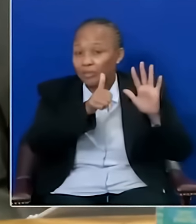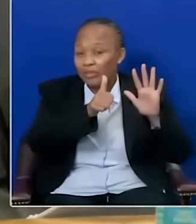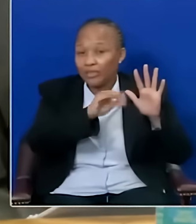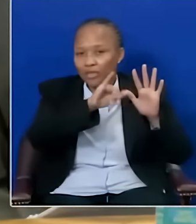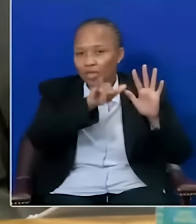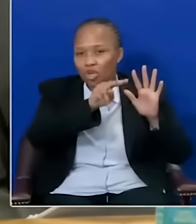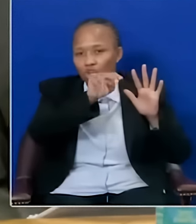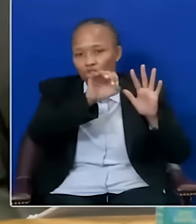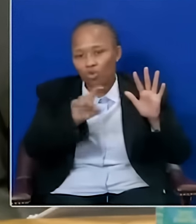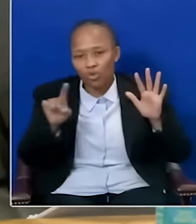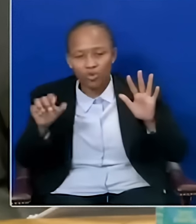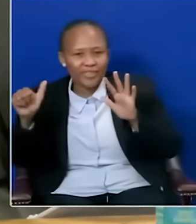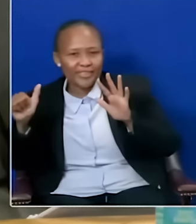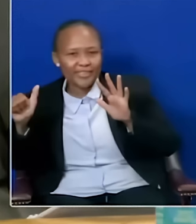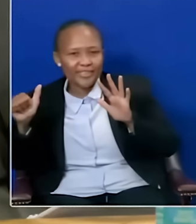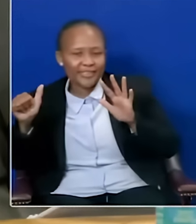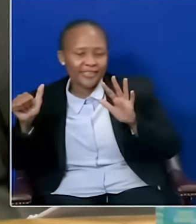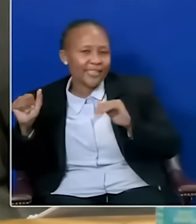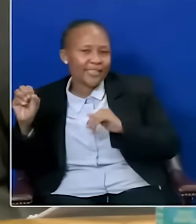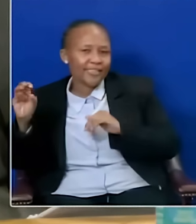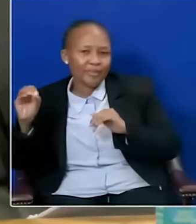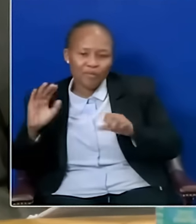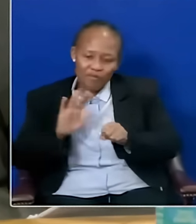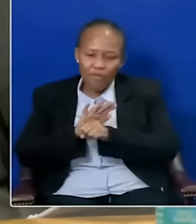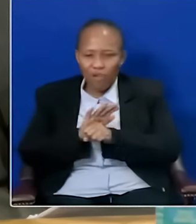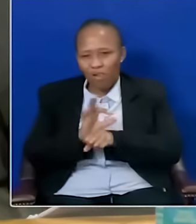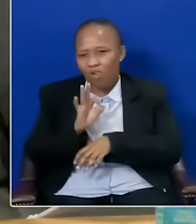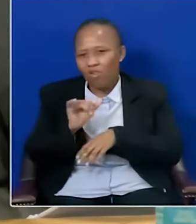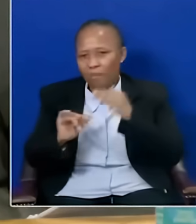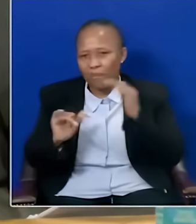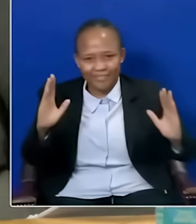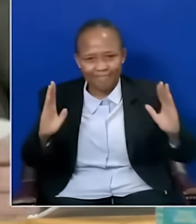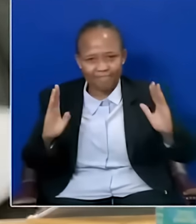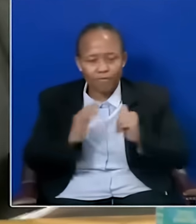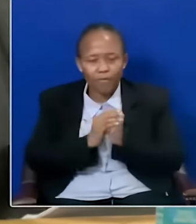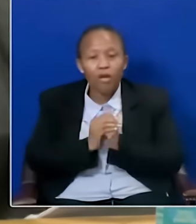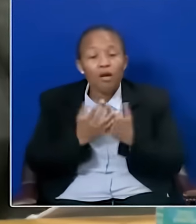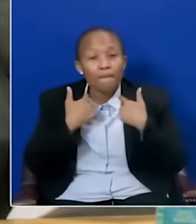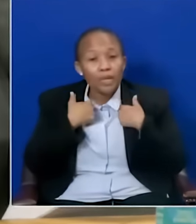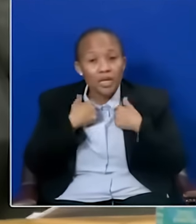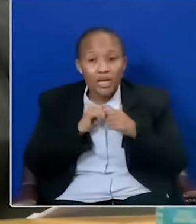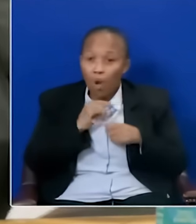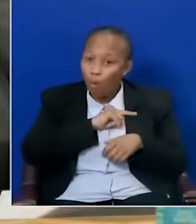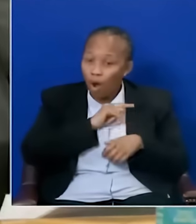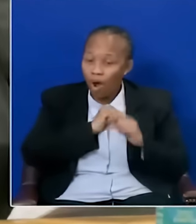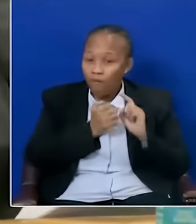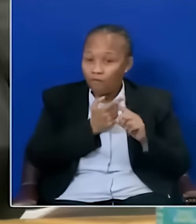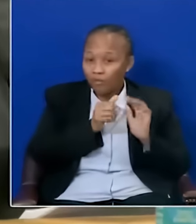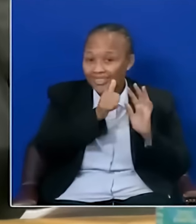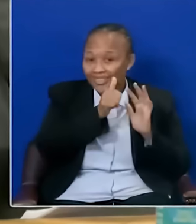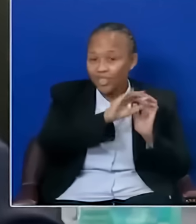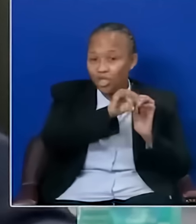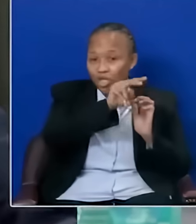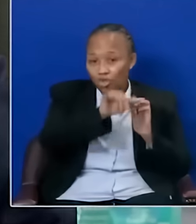And the question really is, why would it take from 6 June to 6 September to enter the ABIS system?